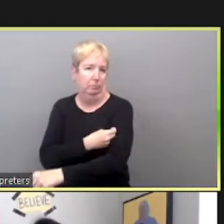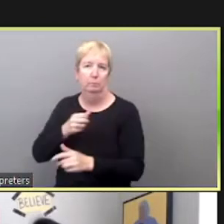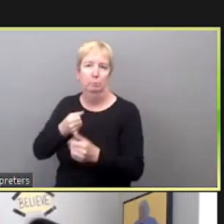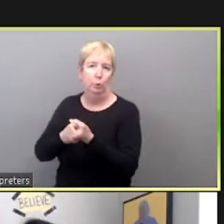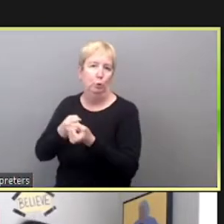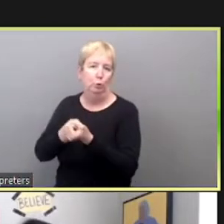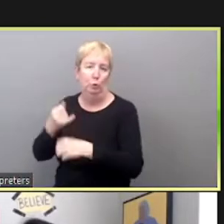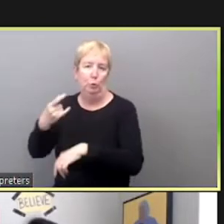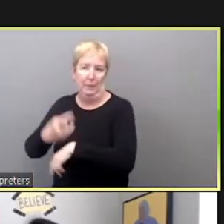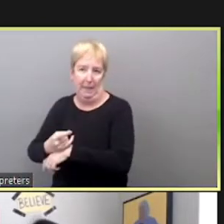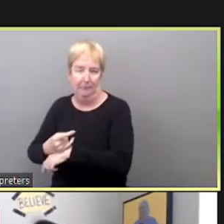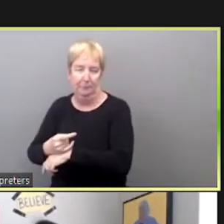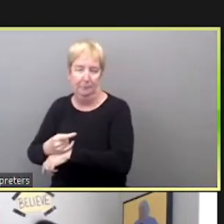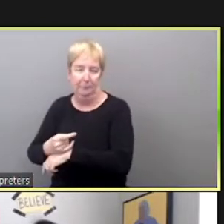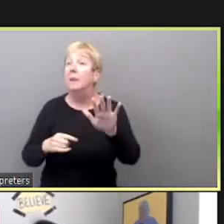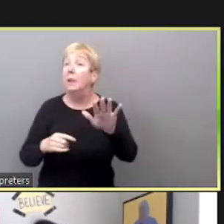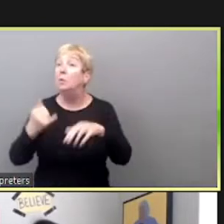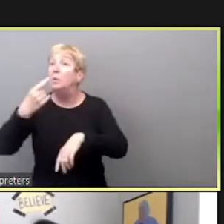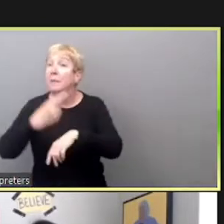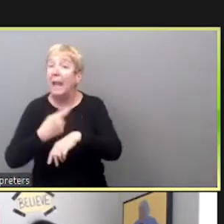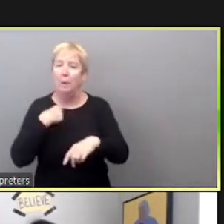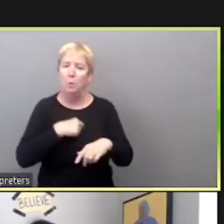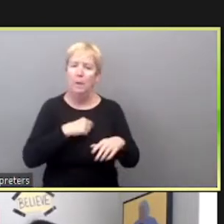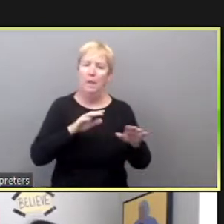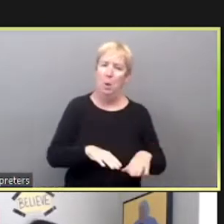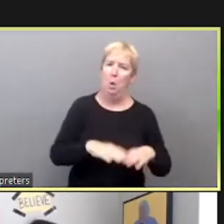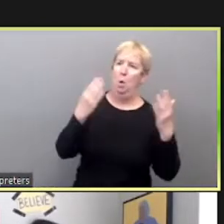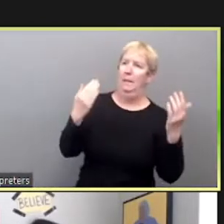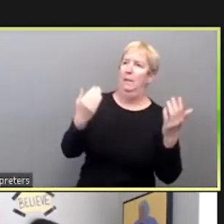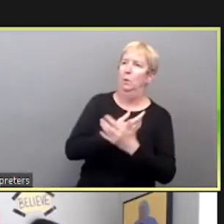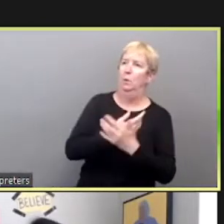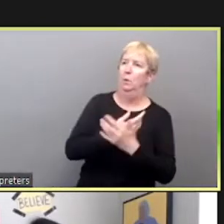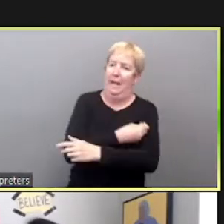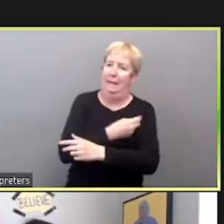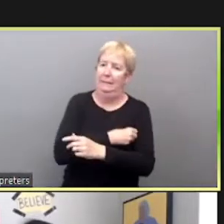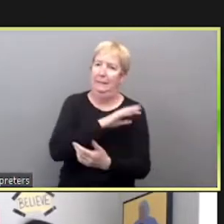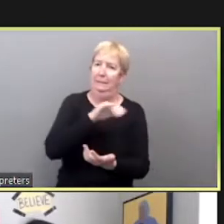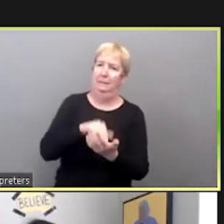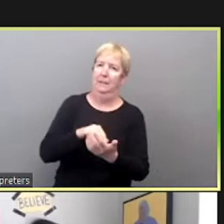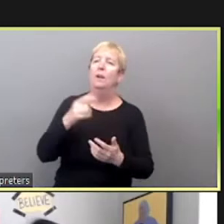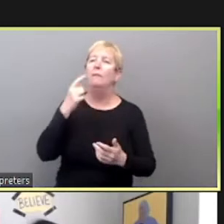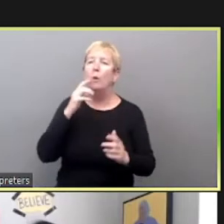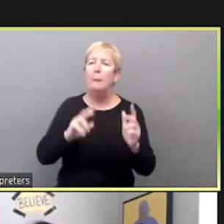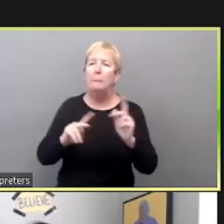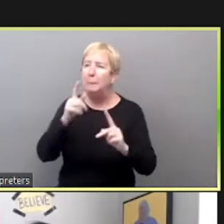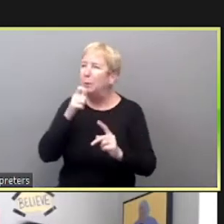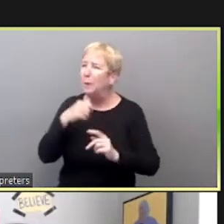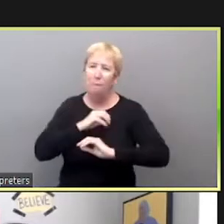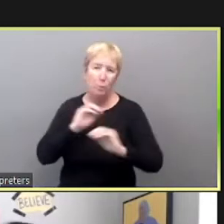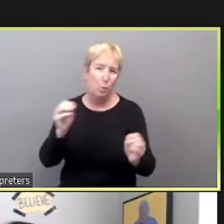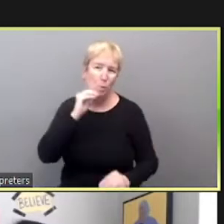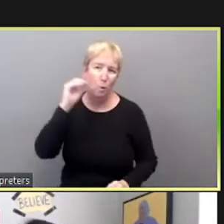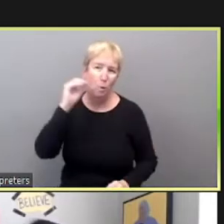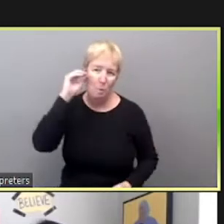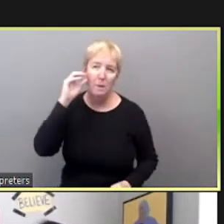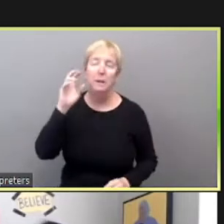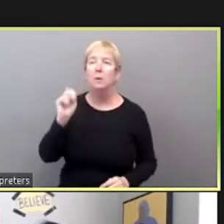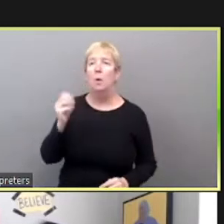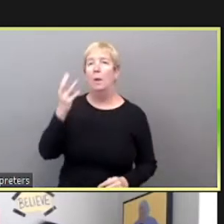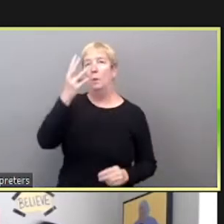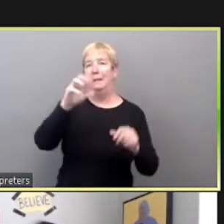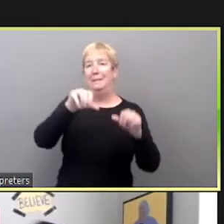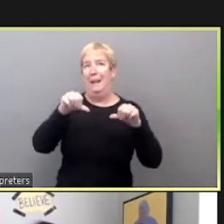new vaccine site for people experiencing homelessness. Thanks a lot to our Northwest region, Jody Wagner